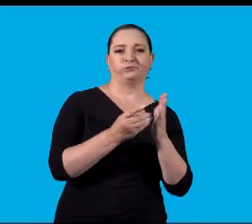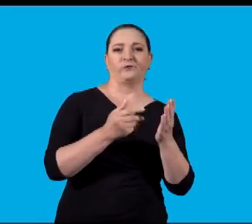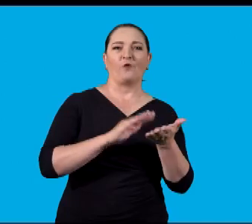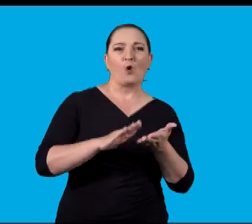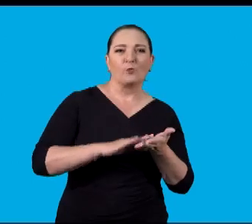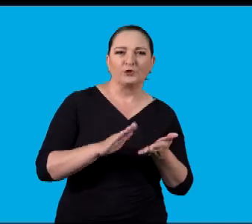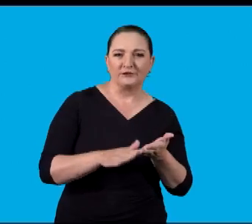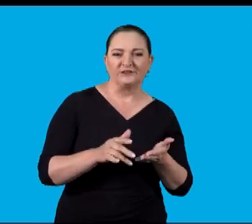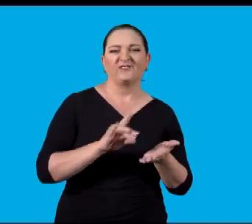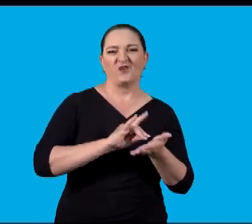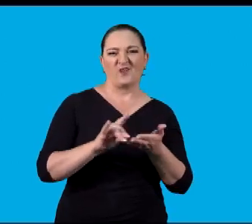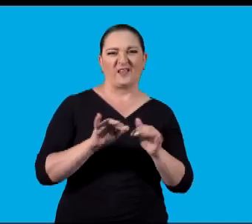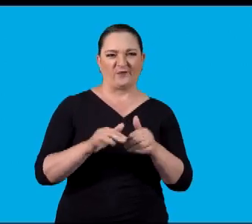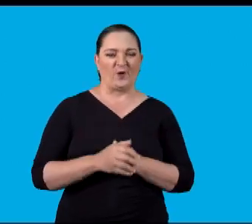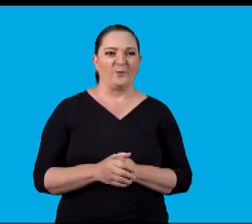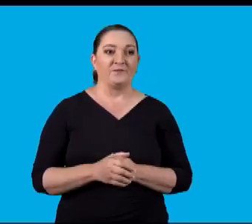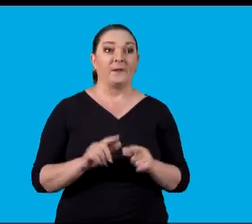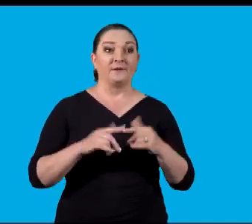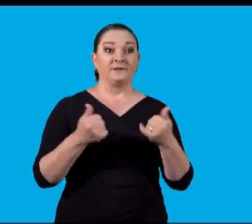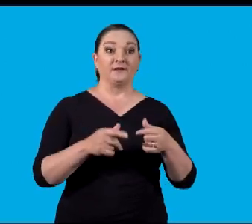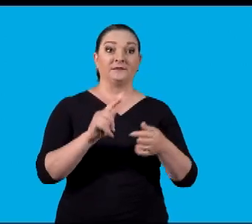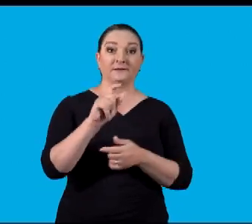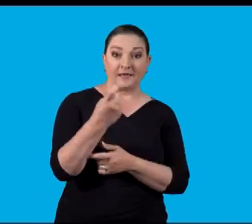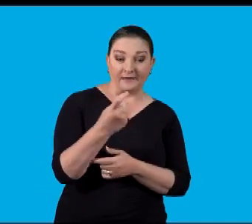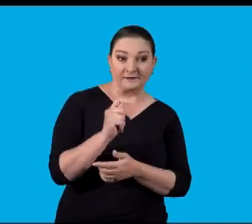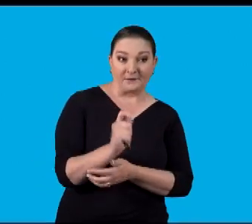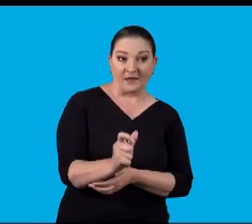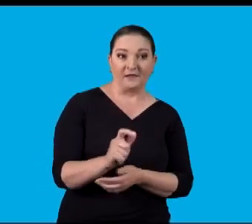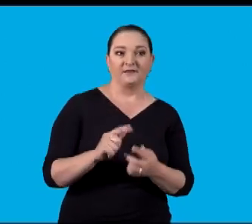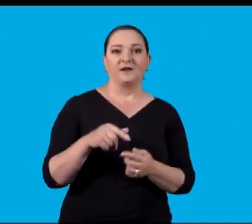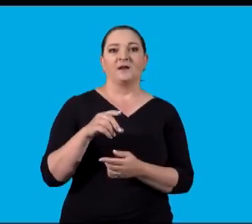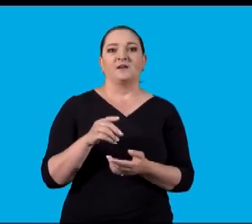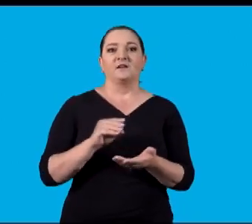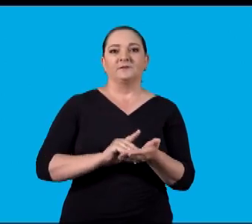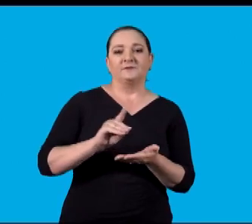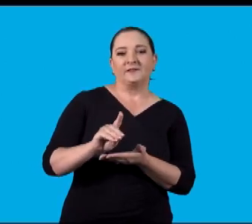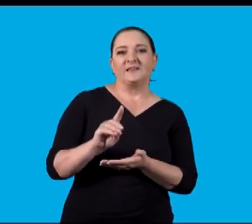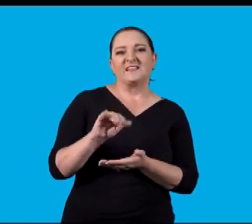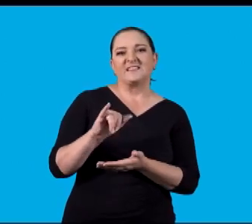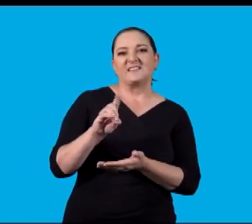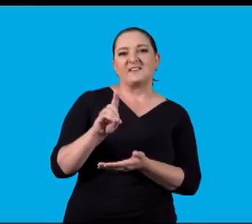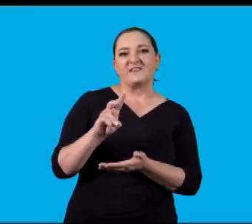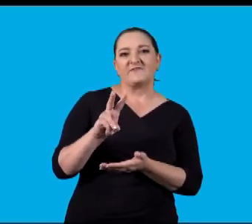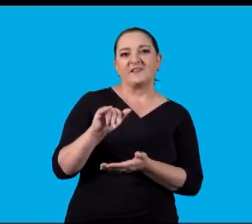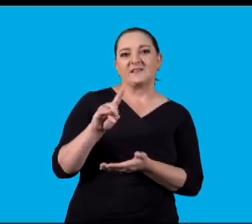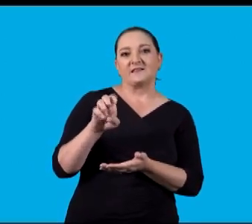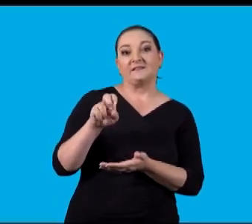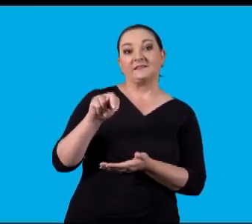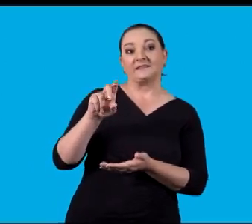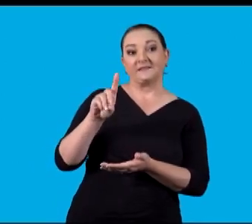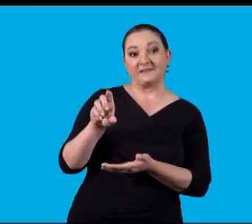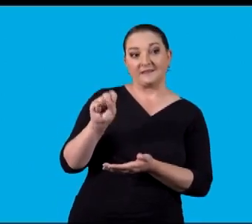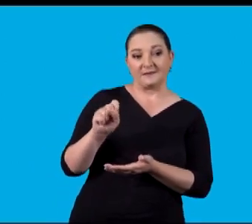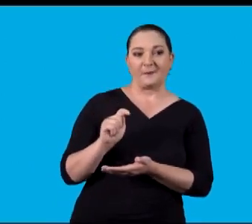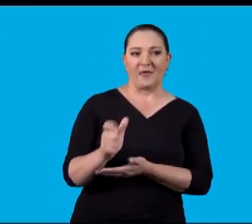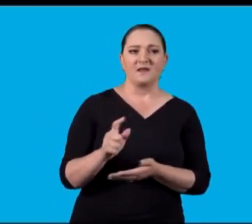flow. And then we'll also calculate tax paid, dividends paid, and we will do a calculation that